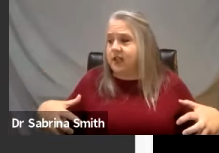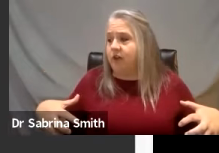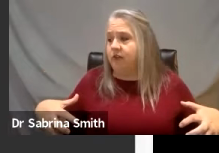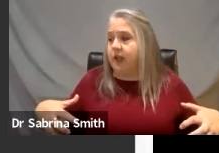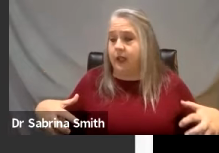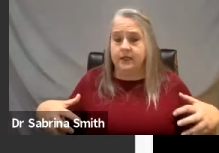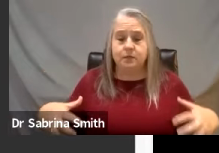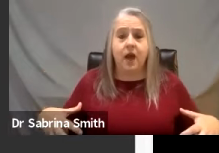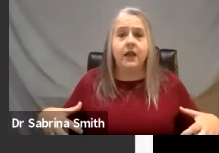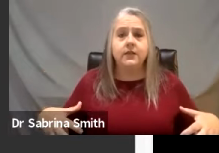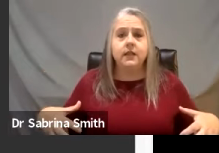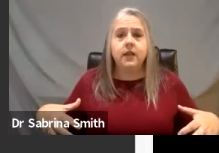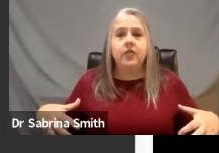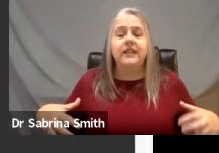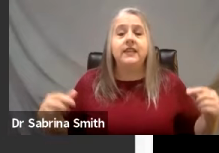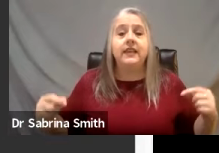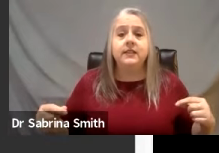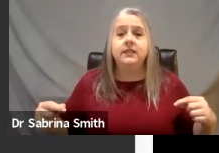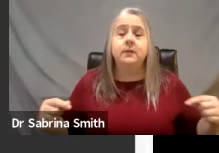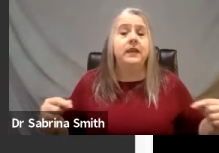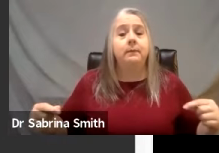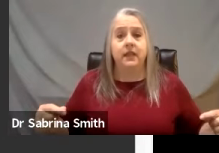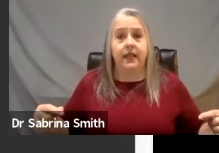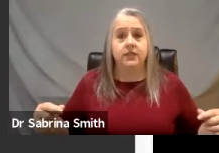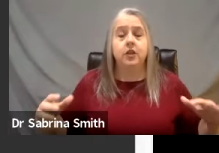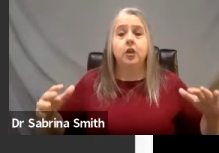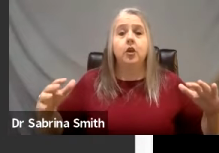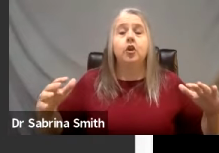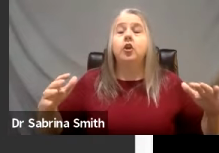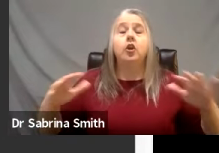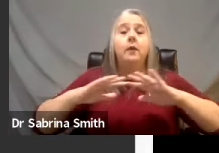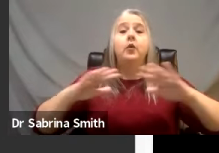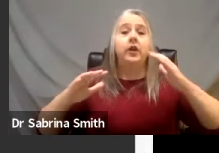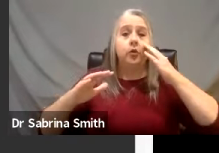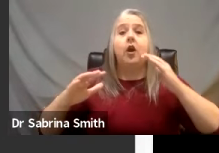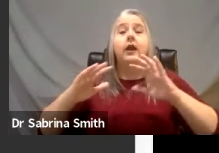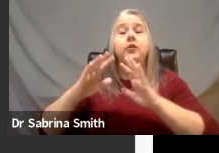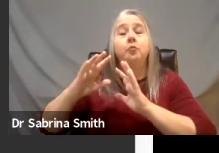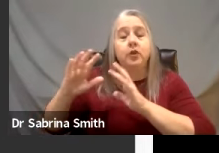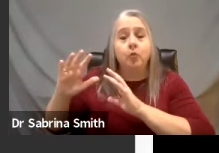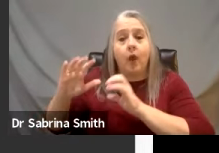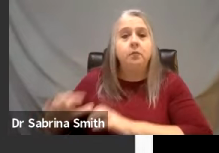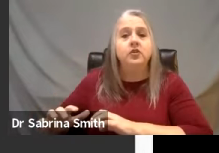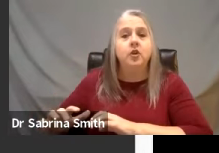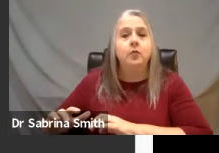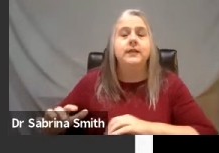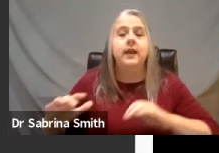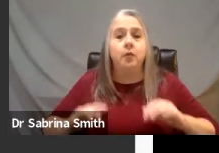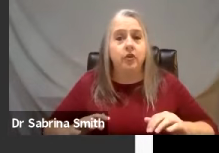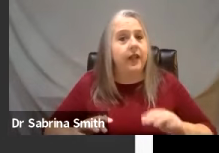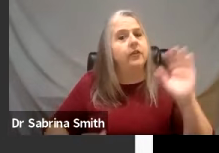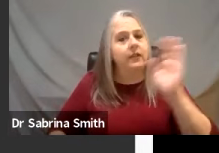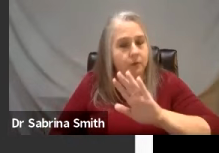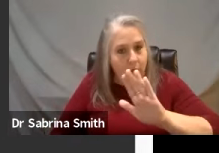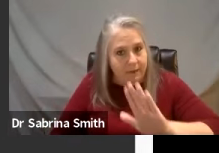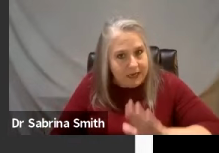put yourself in a spot that's easy to manipulate no matter where you are. And you put one person on one side and one